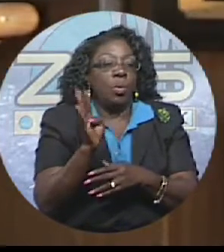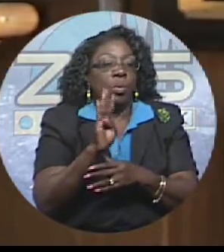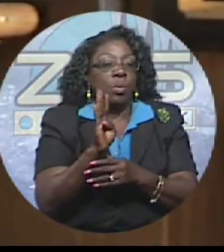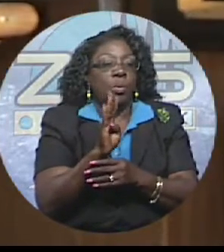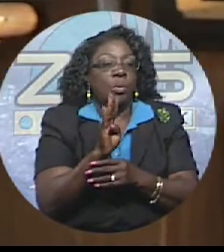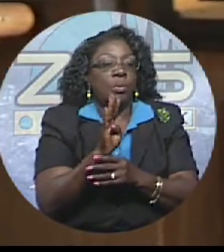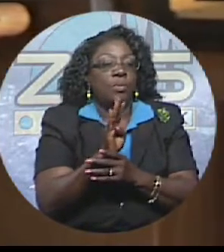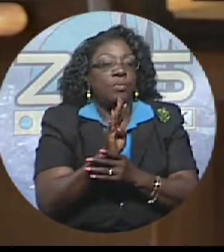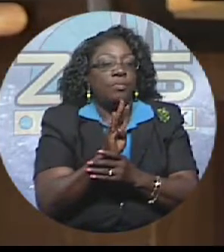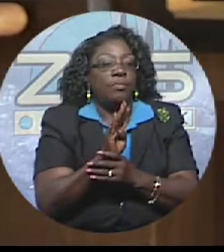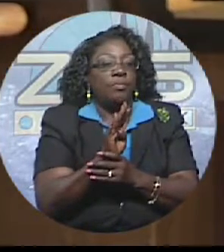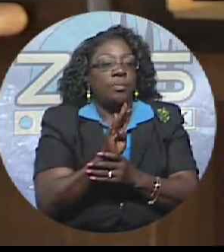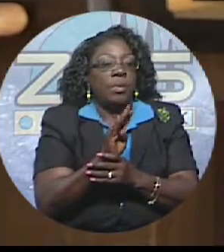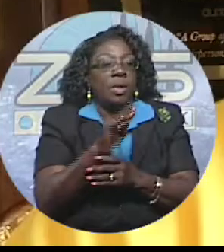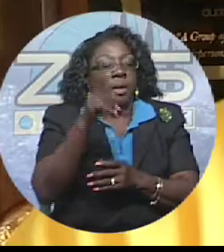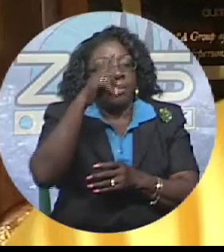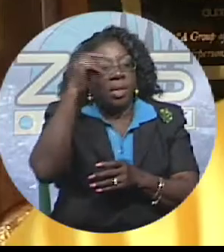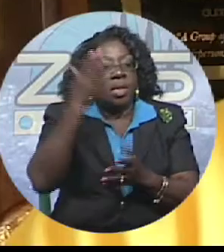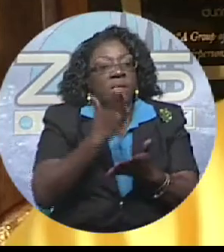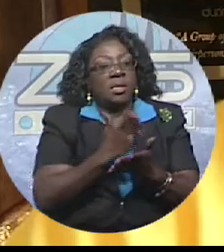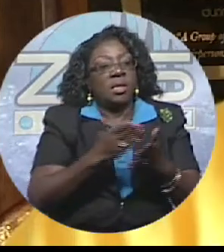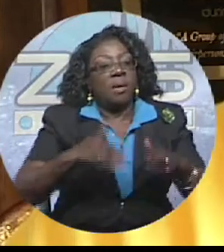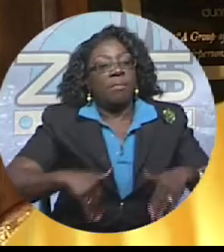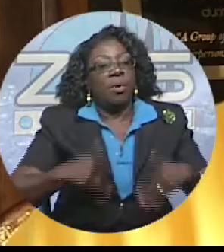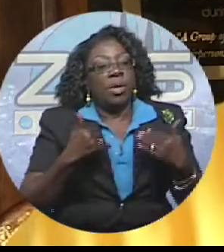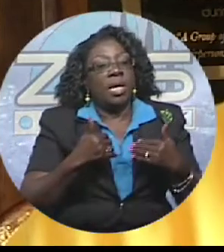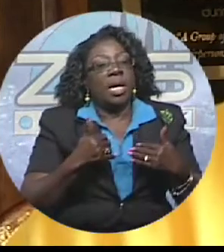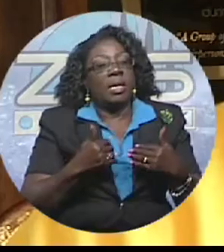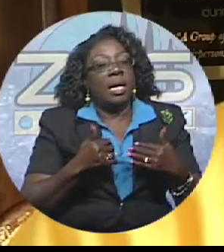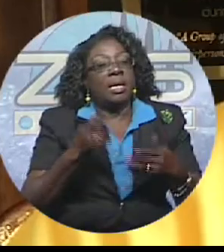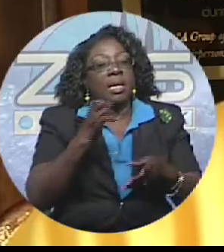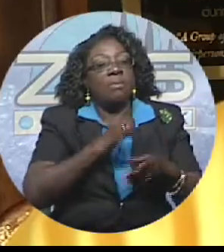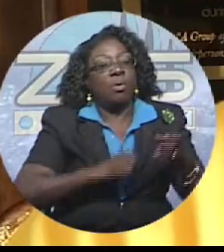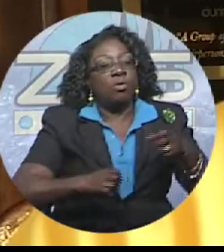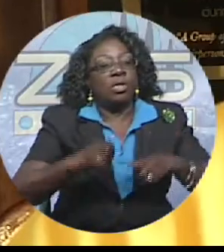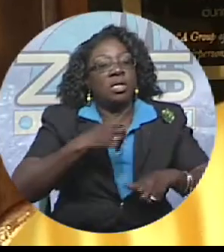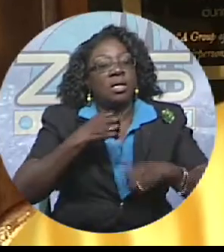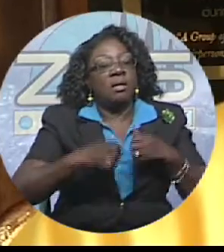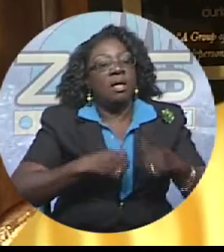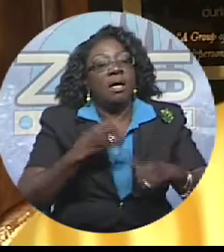aquamarine because somebody had an emotional feeling